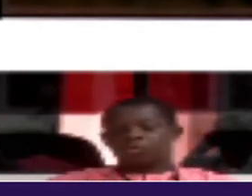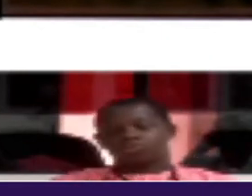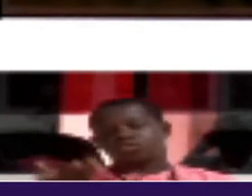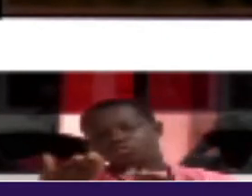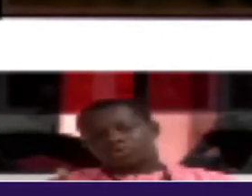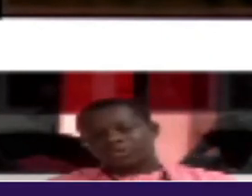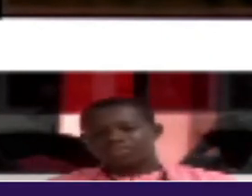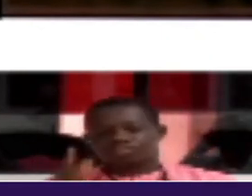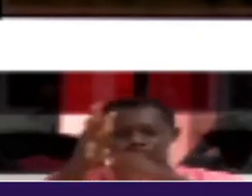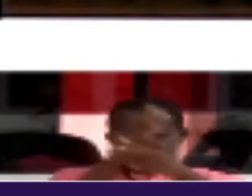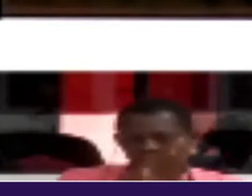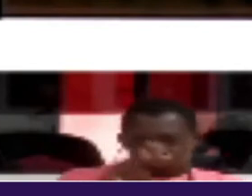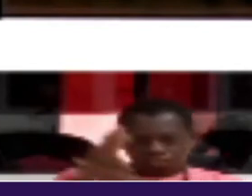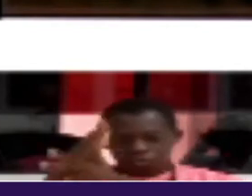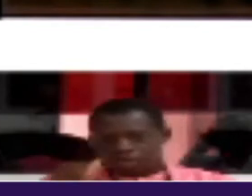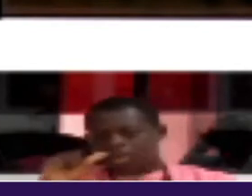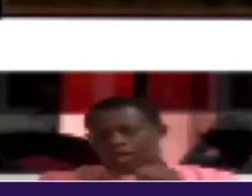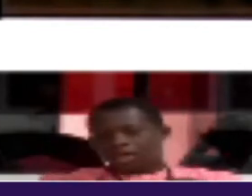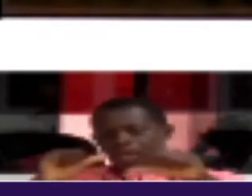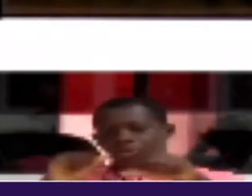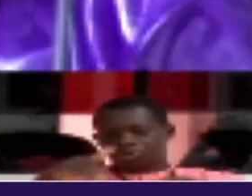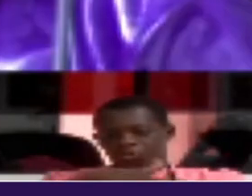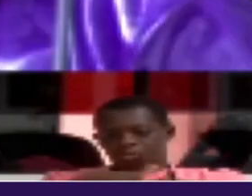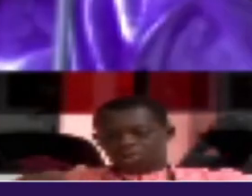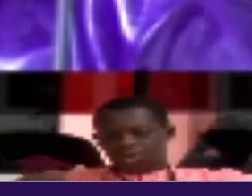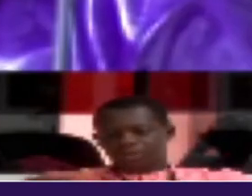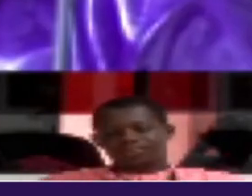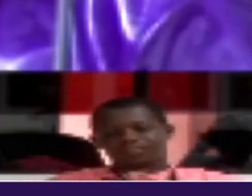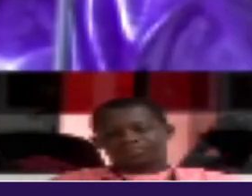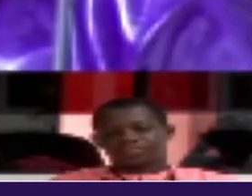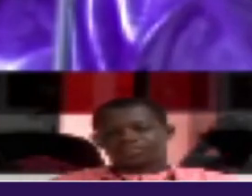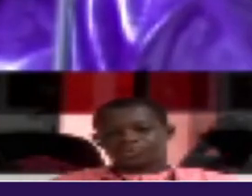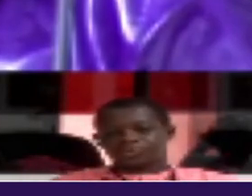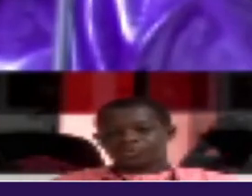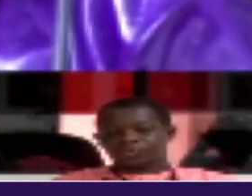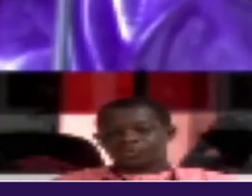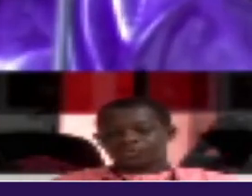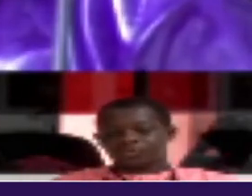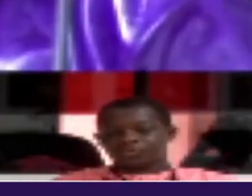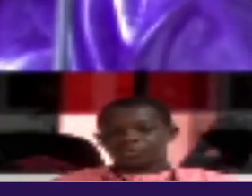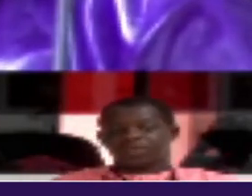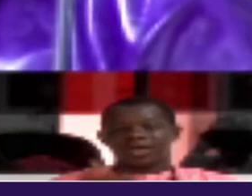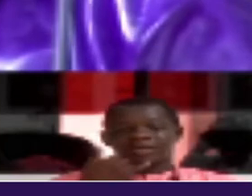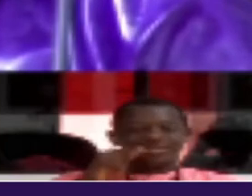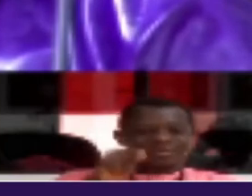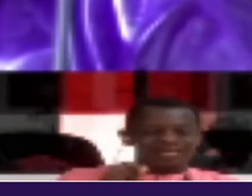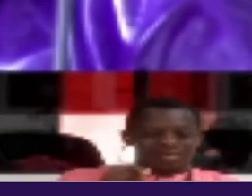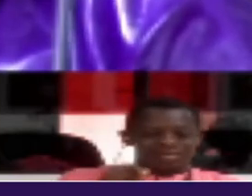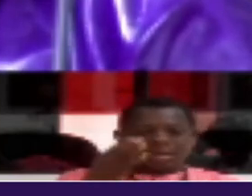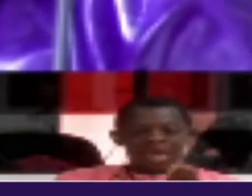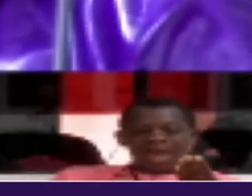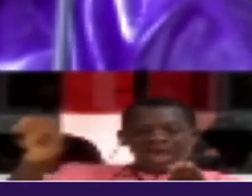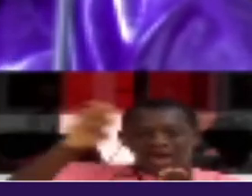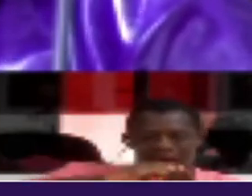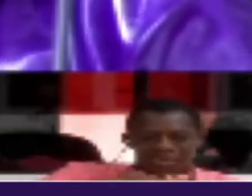patrolling around the border. Is this the expansion of the team, or is